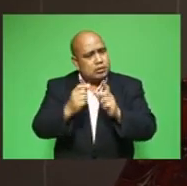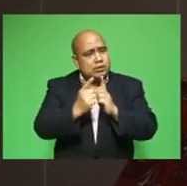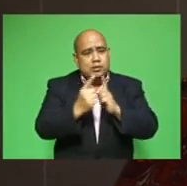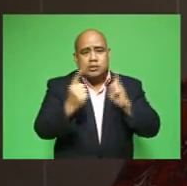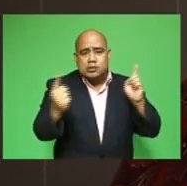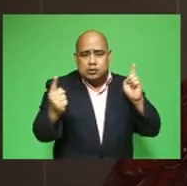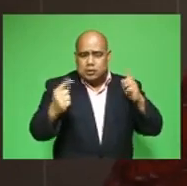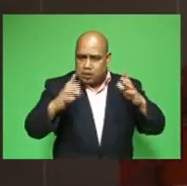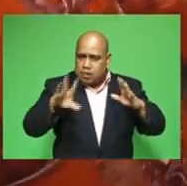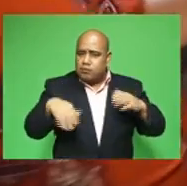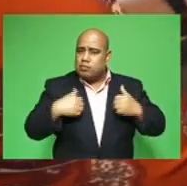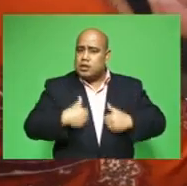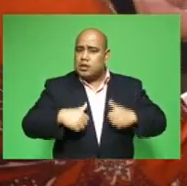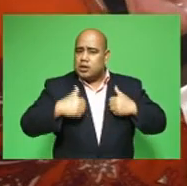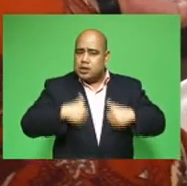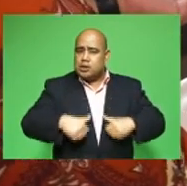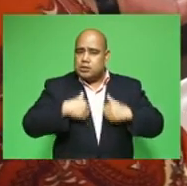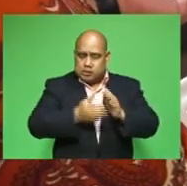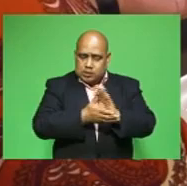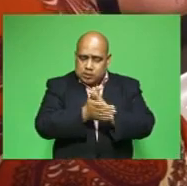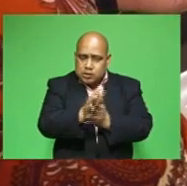good hand hygiene